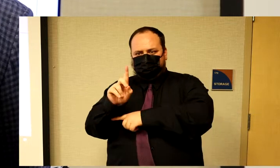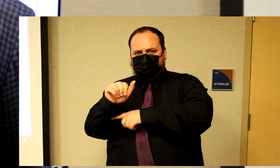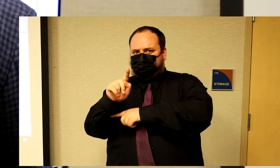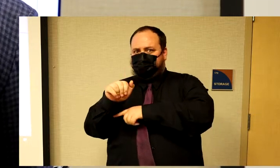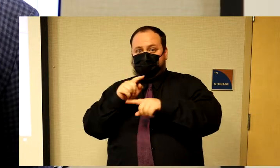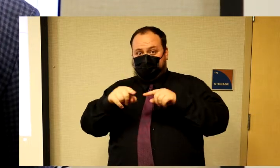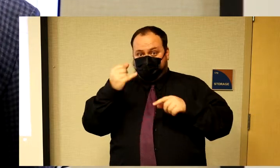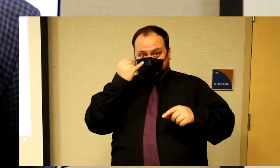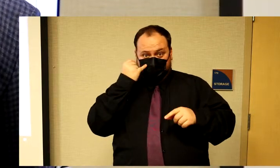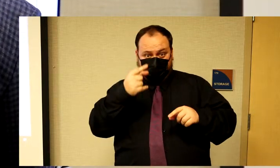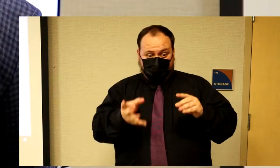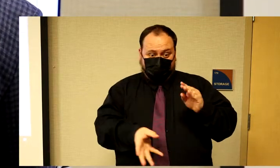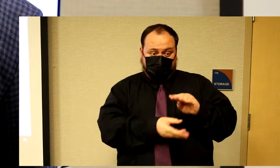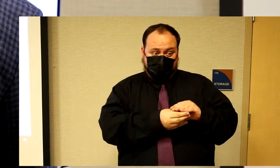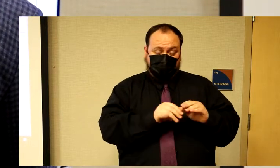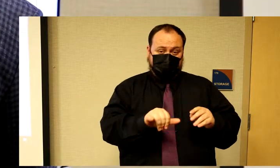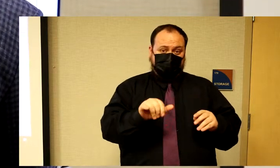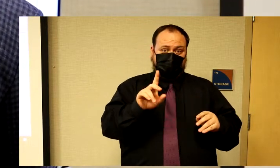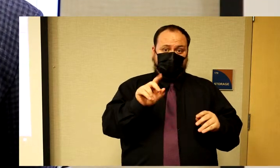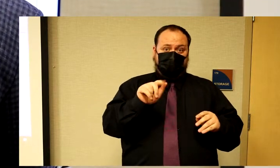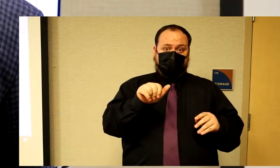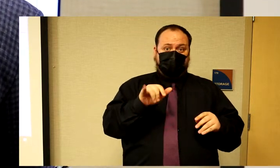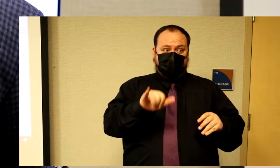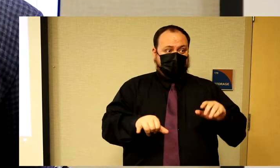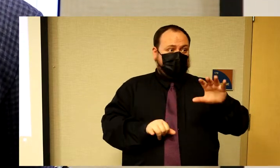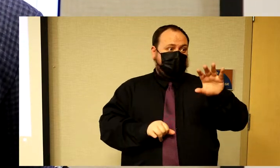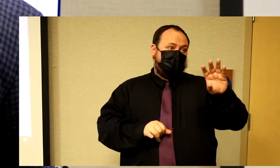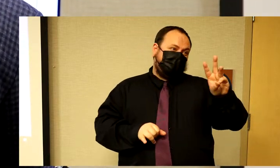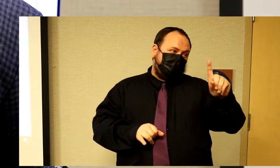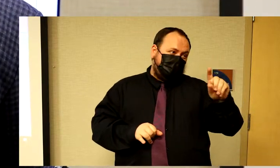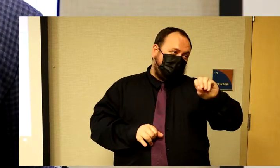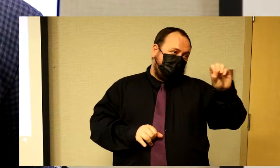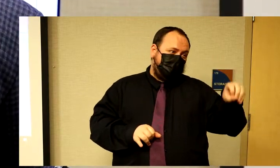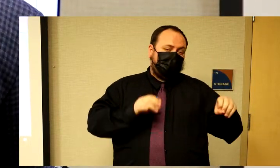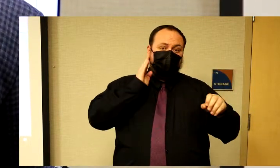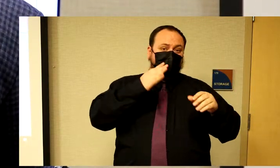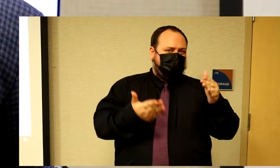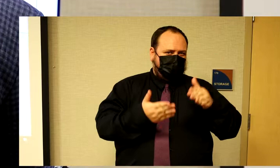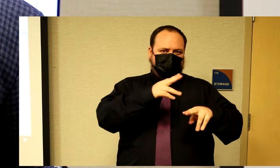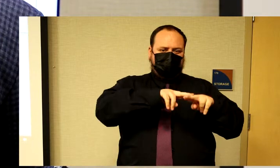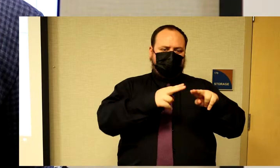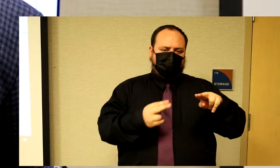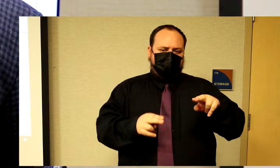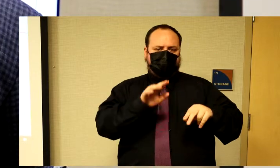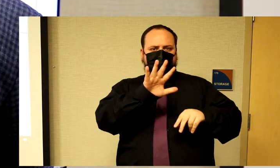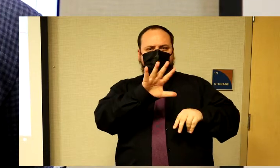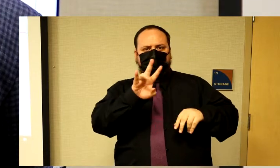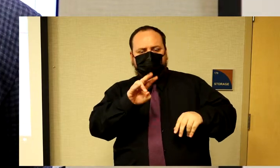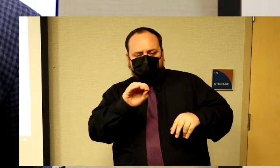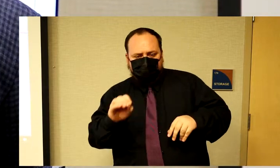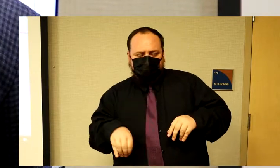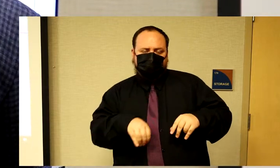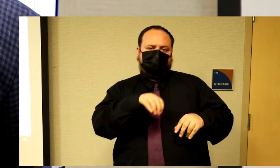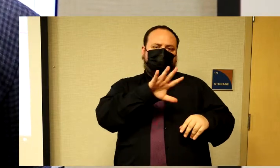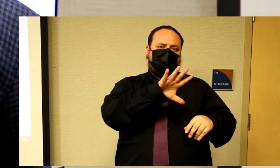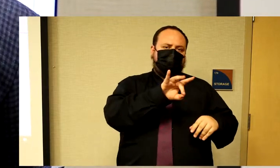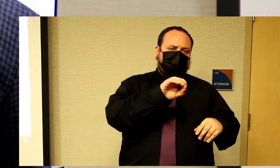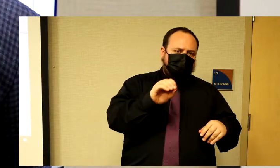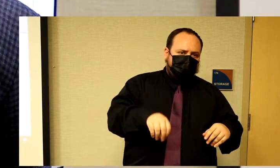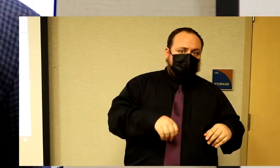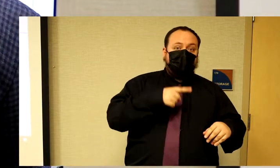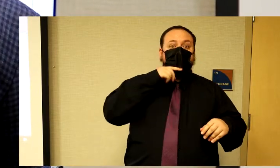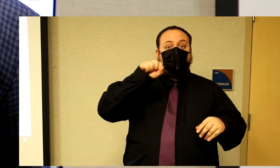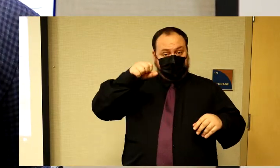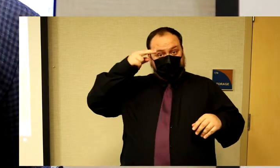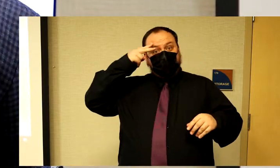that data, the 61%, it would drop to like 58, 57%, because let's remember, yes, Latinos are